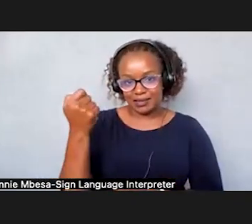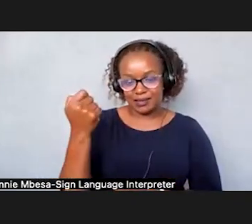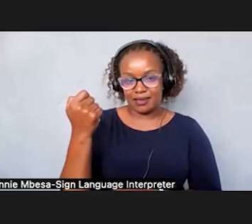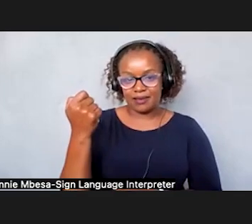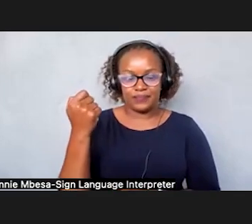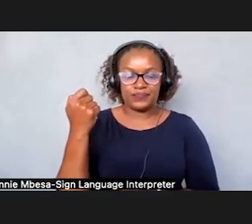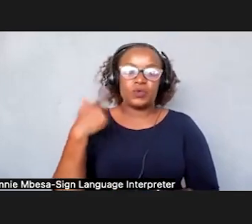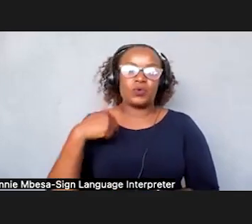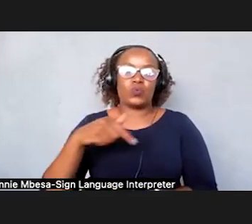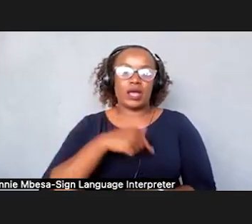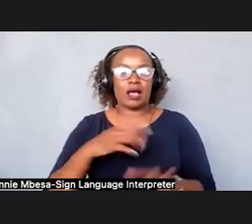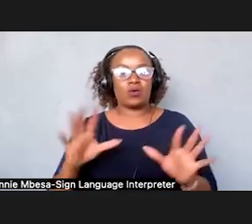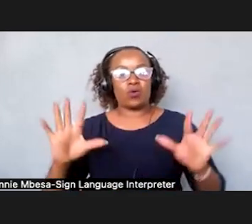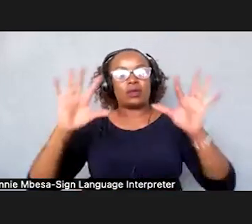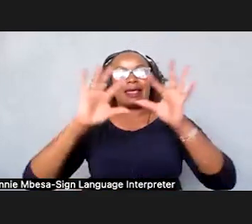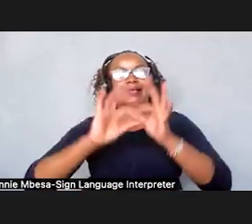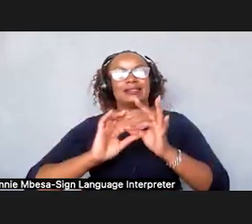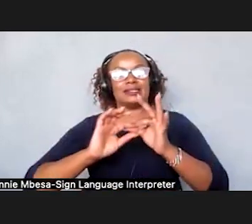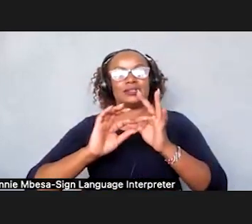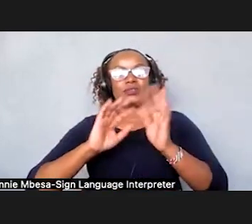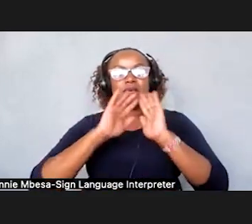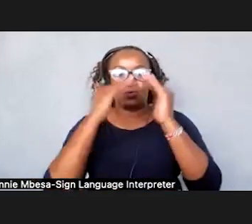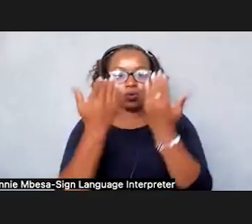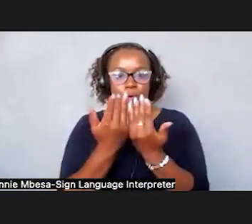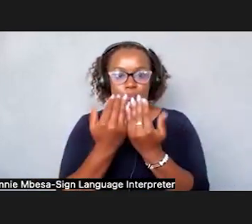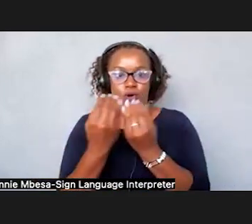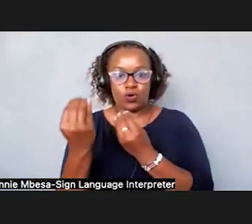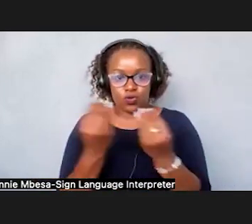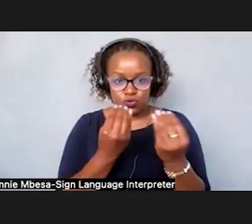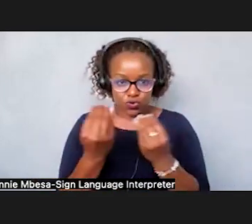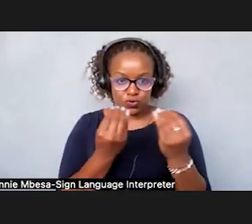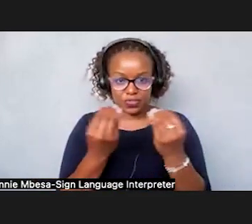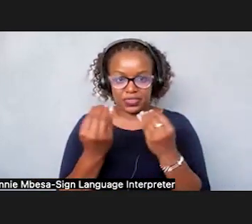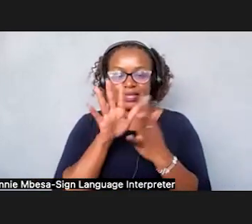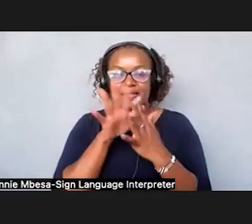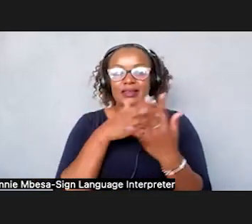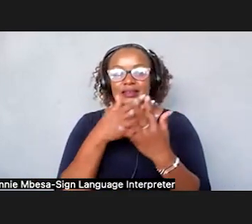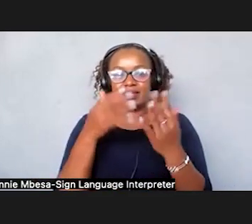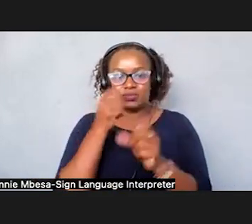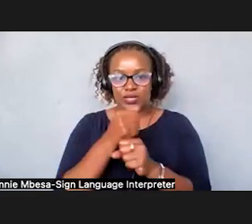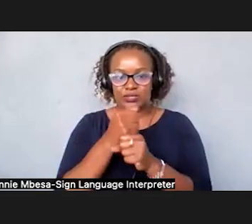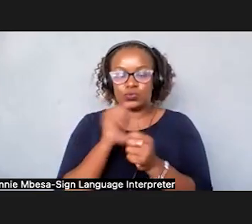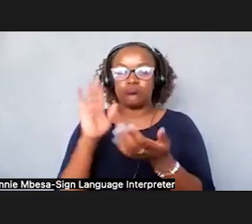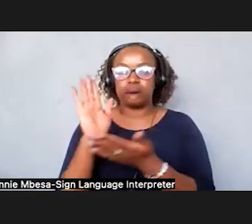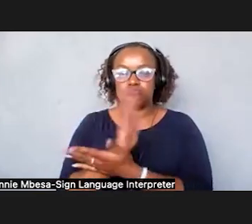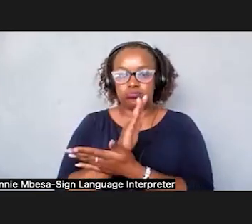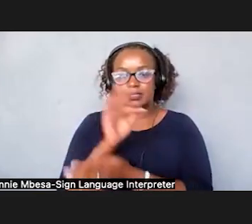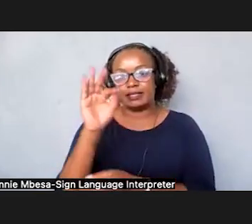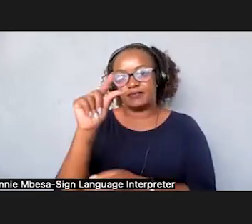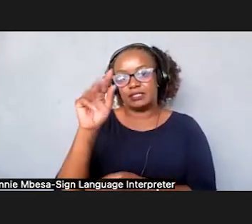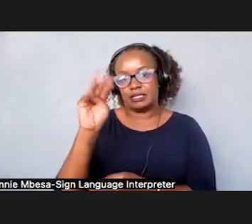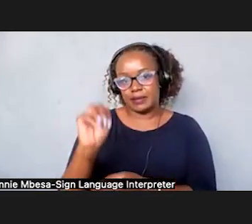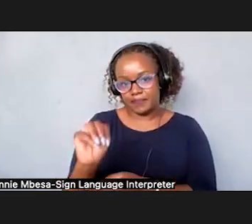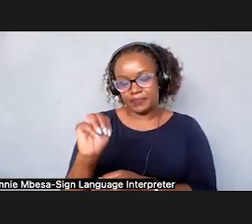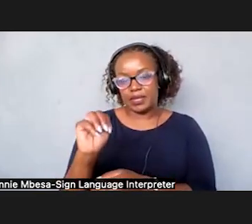global youth network to end FGM. This linkage allow us to share